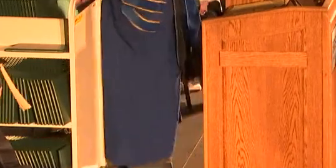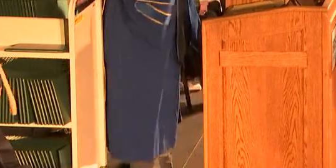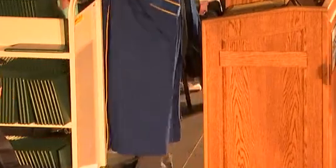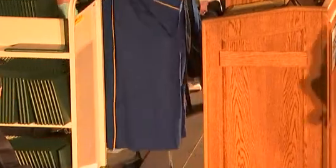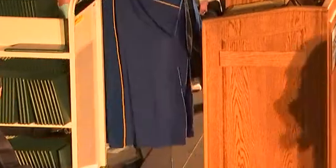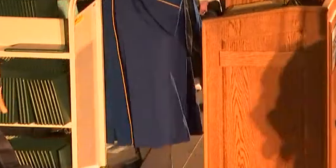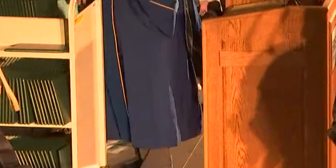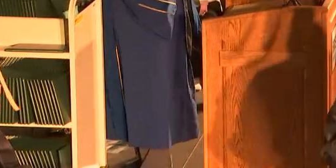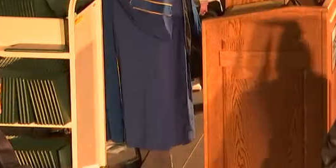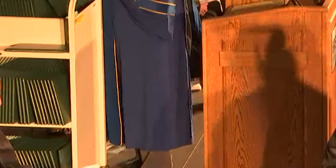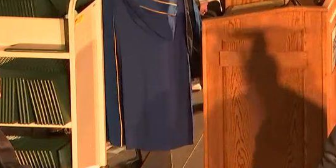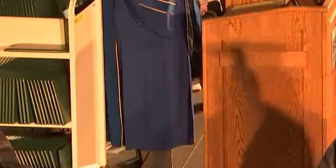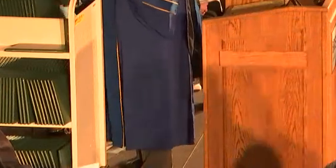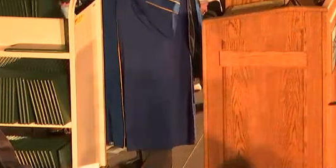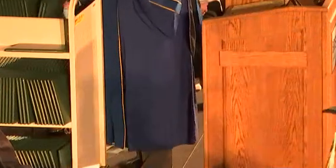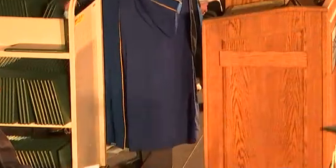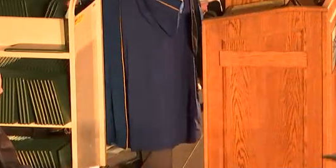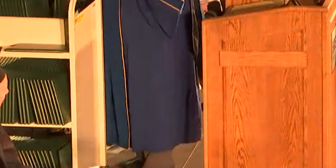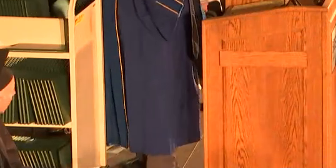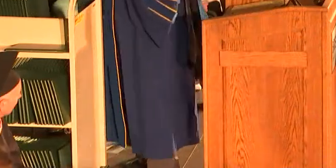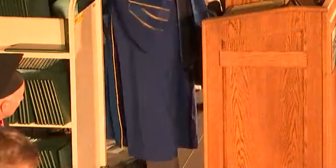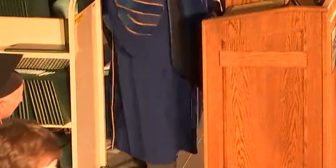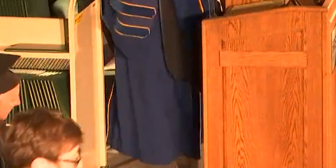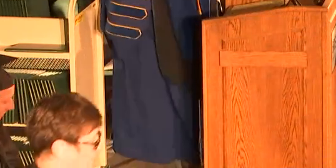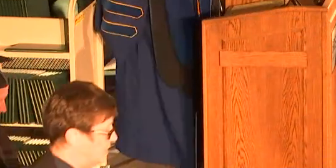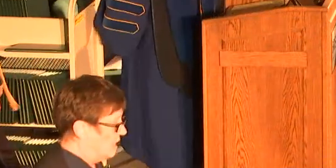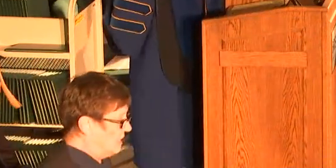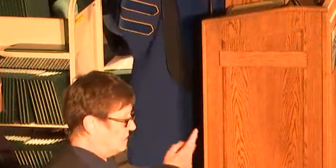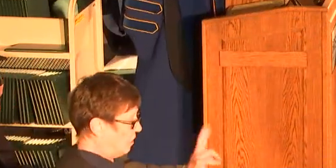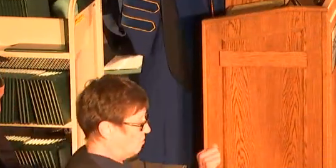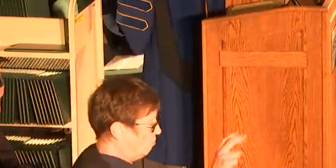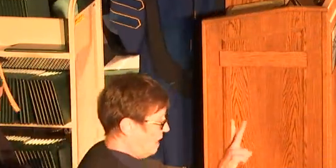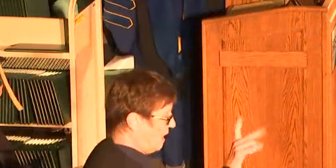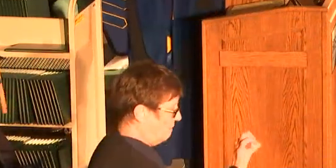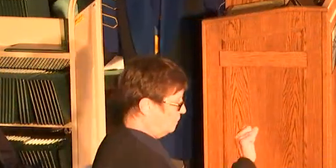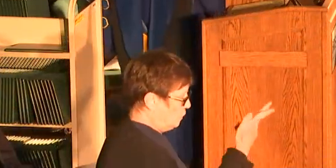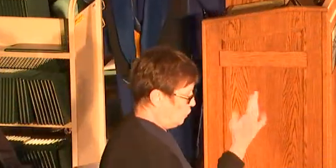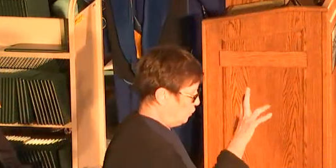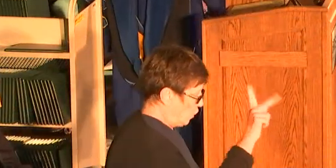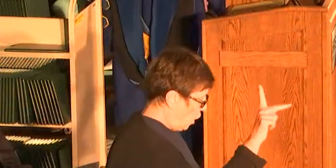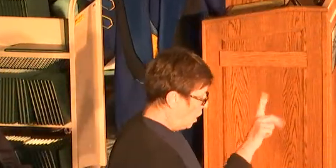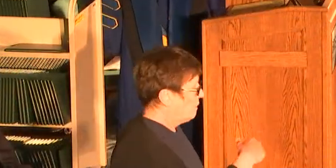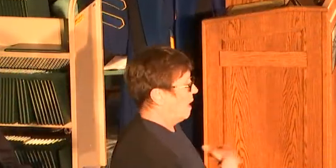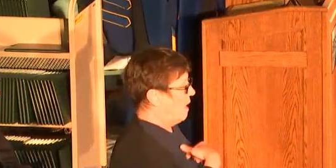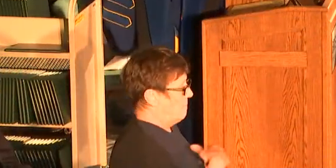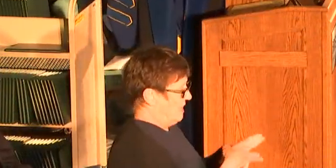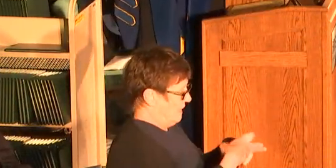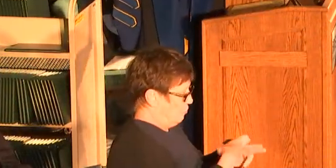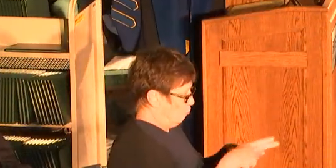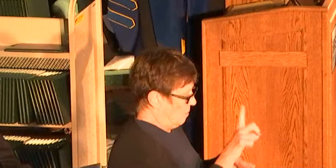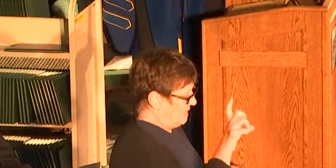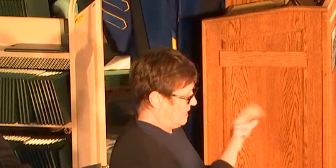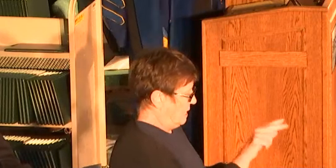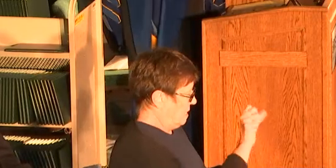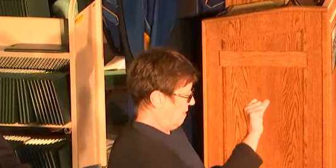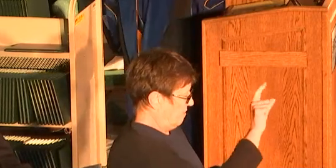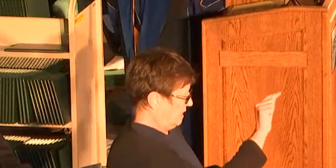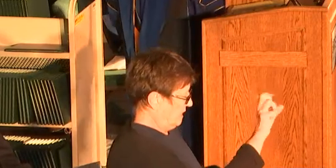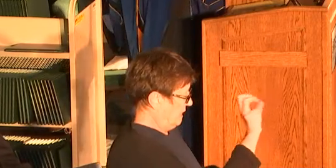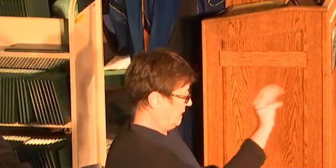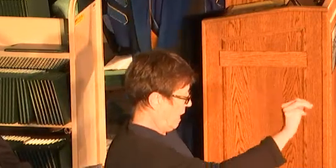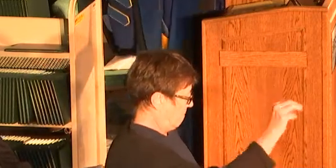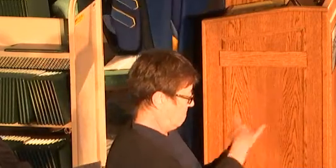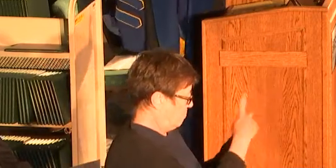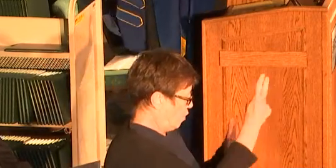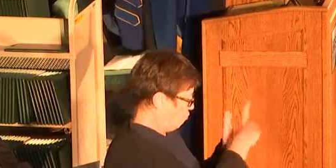Good afternoon. My name is Dr. Adrienne Foster Scharf, and I am the Interim Dean of STEM. It is my distinct